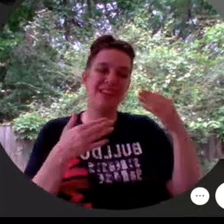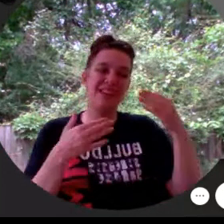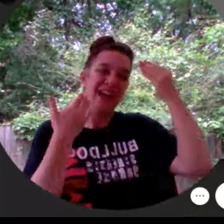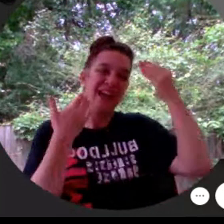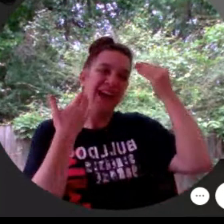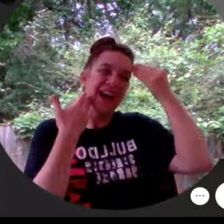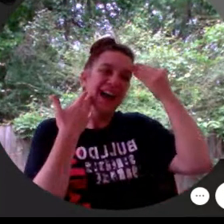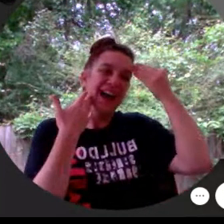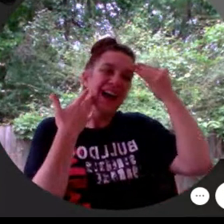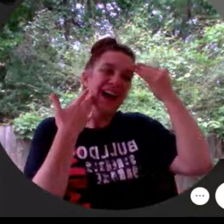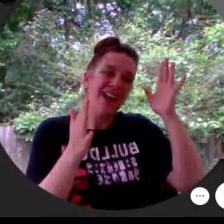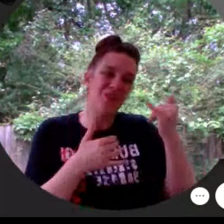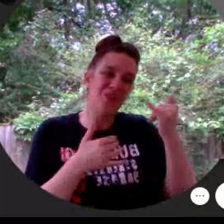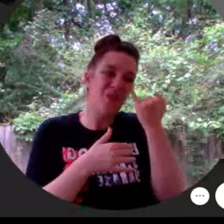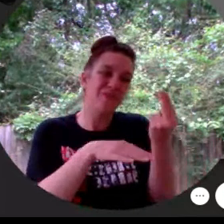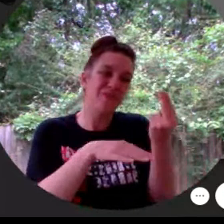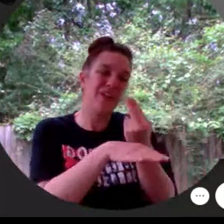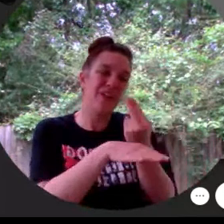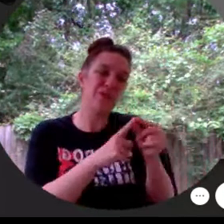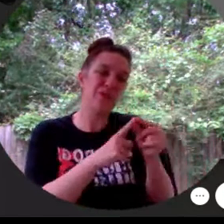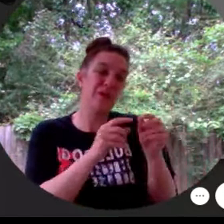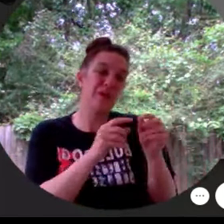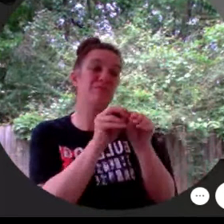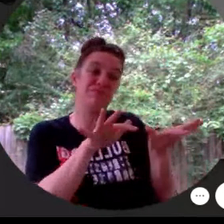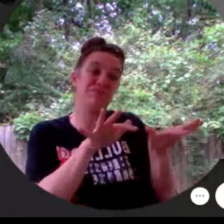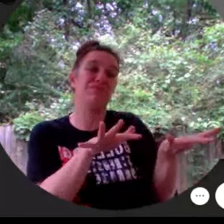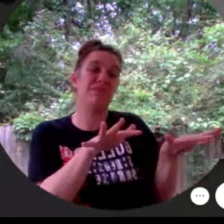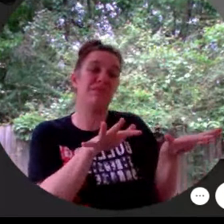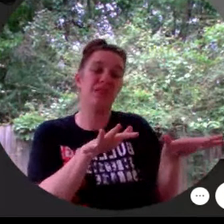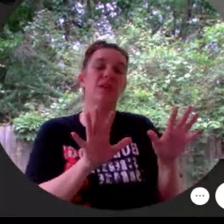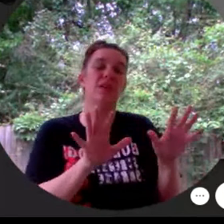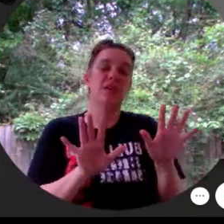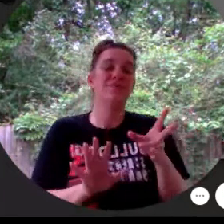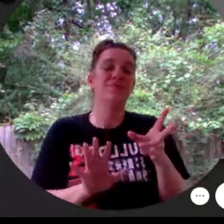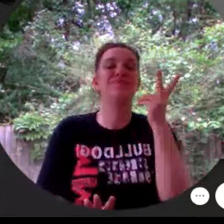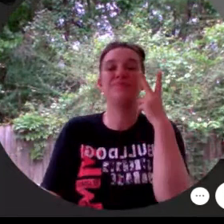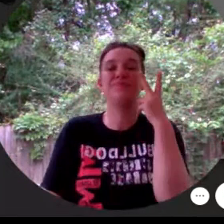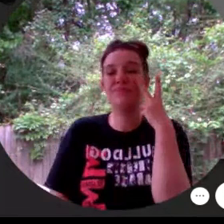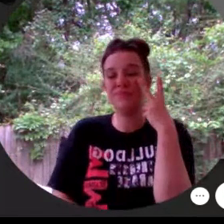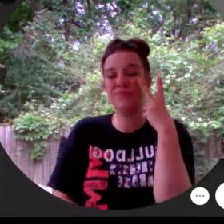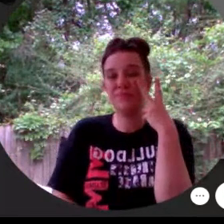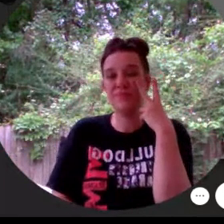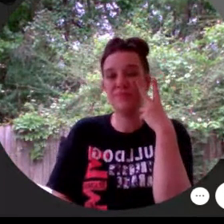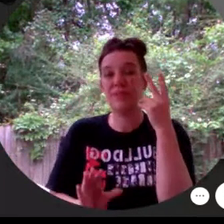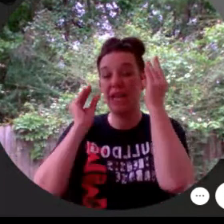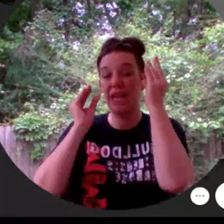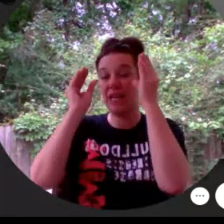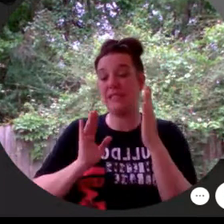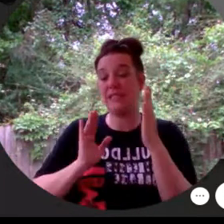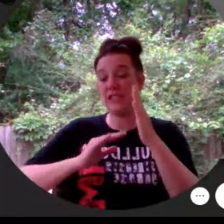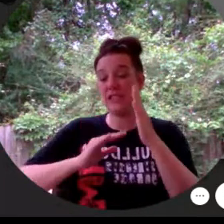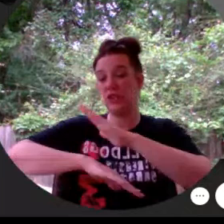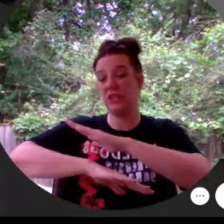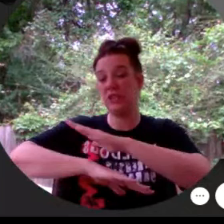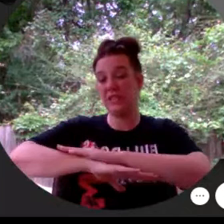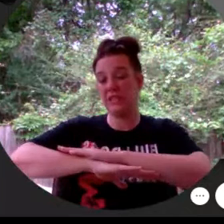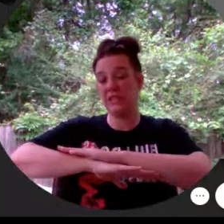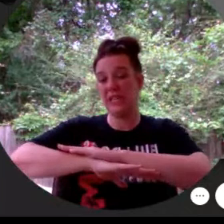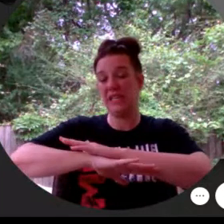term epidemic. Oh, let's see. A teacher's desk fastened to the